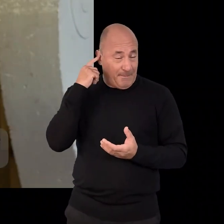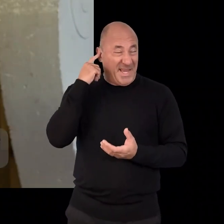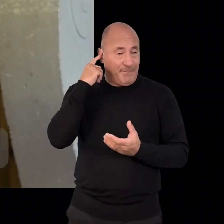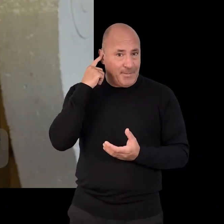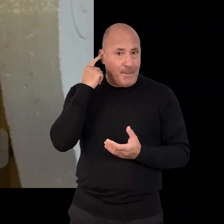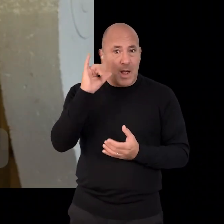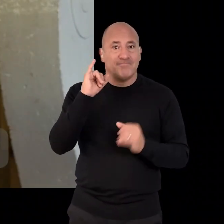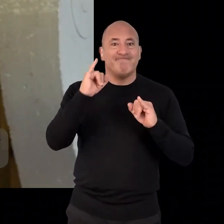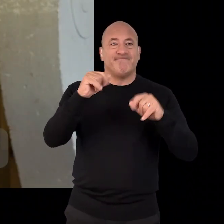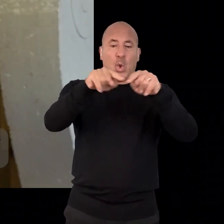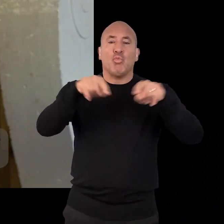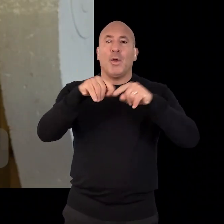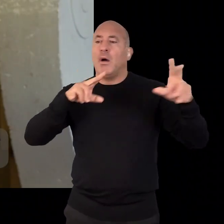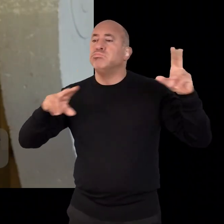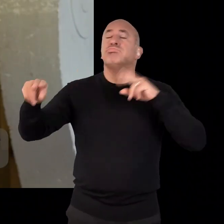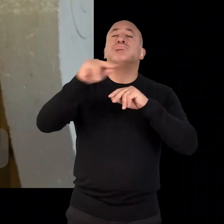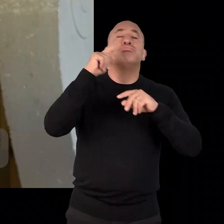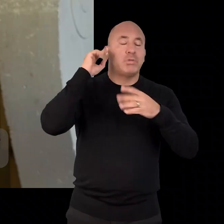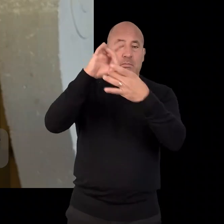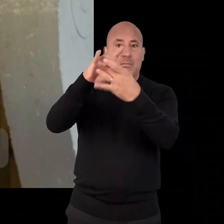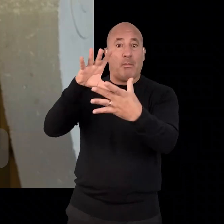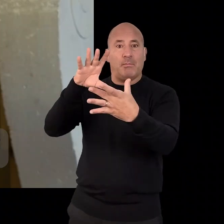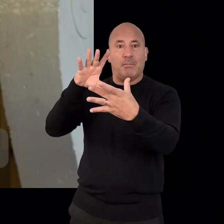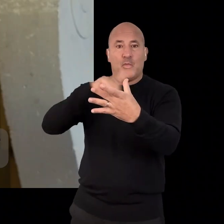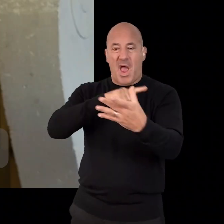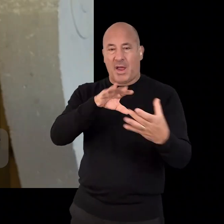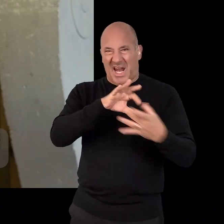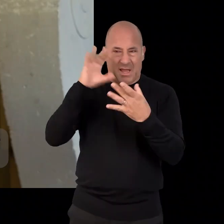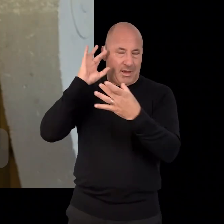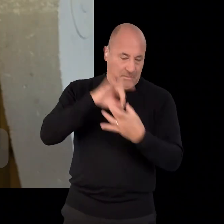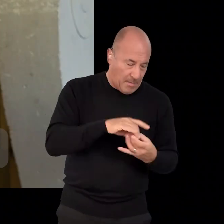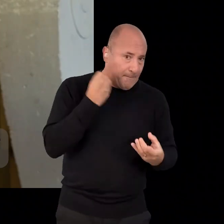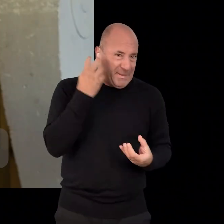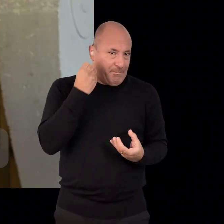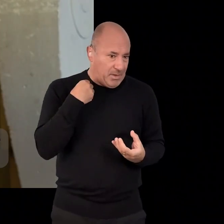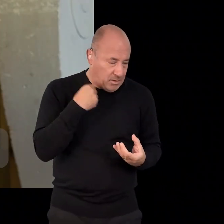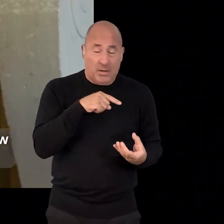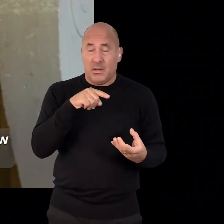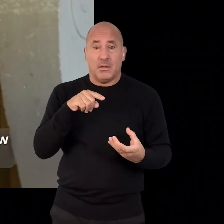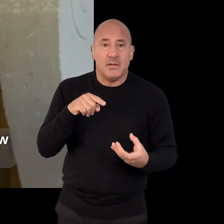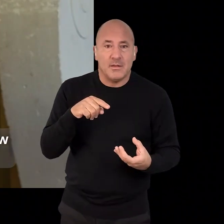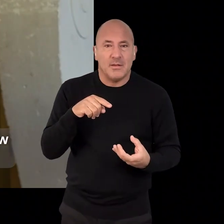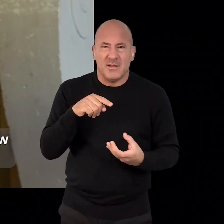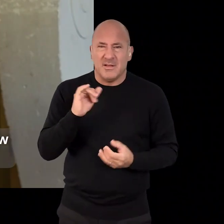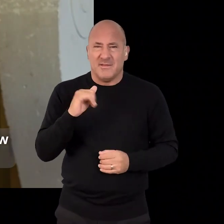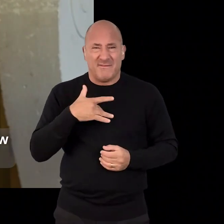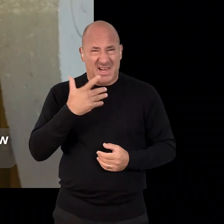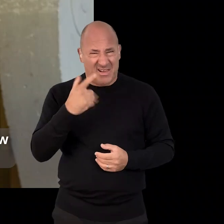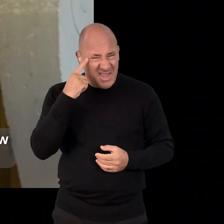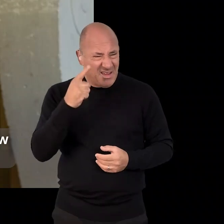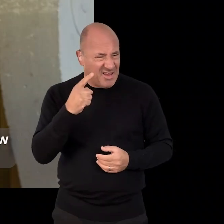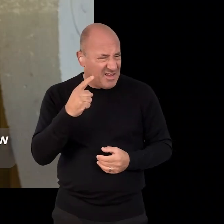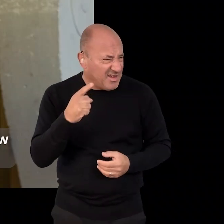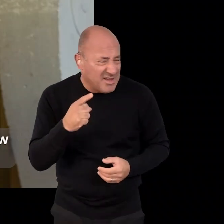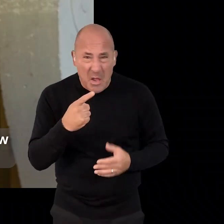lot, it beeps to tell me that there's a notification. I lose contact with sound in the room, and it seems like a long time. It's probably